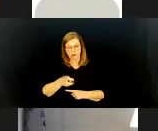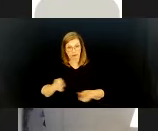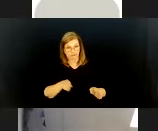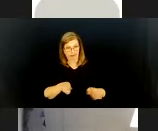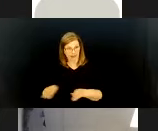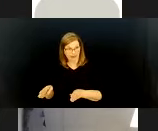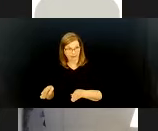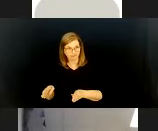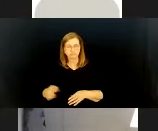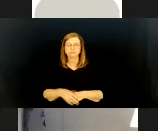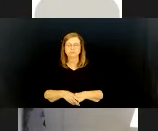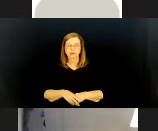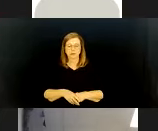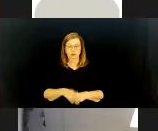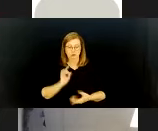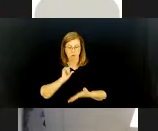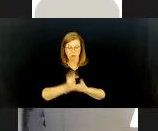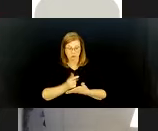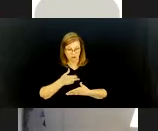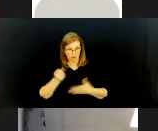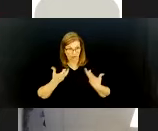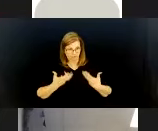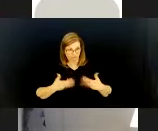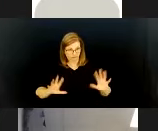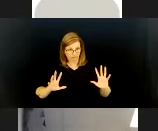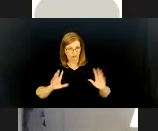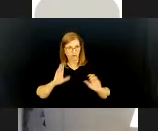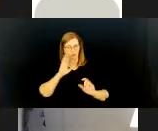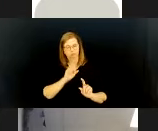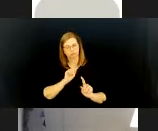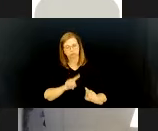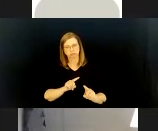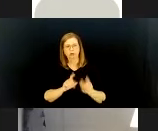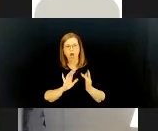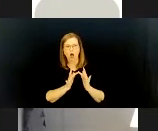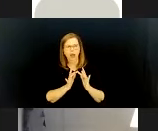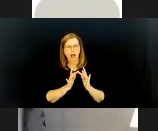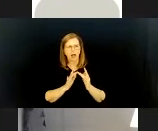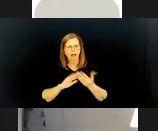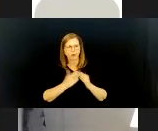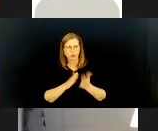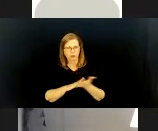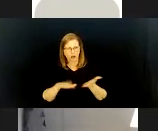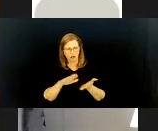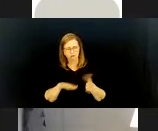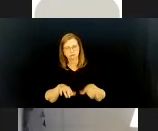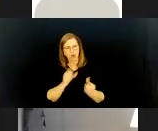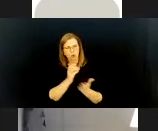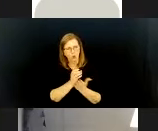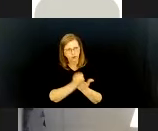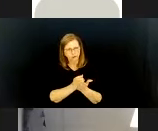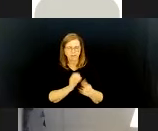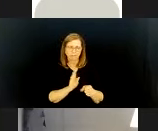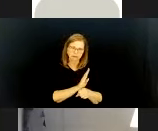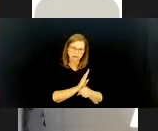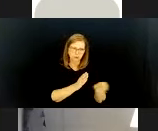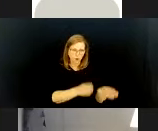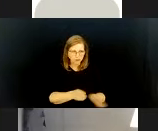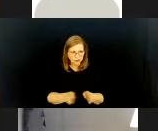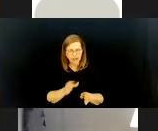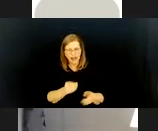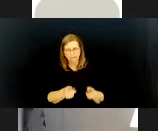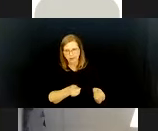upon graduation from high school, Selena will attend an online community college to take courses in business organization and management.